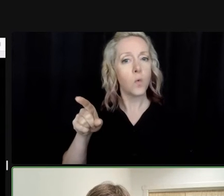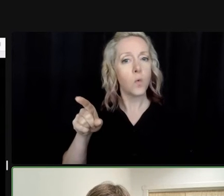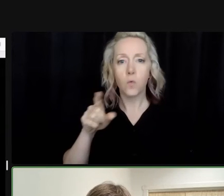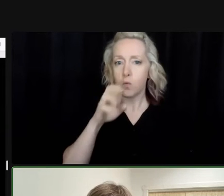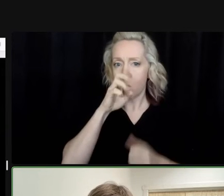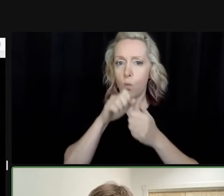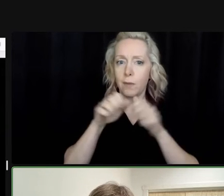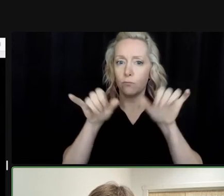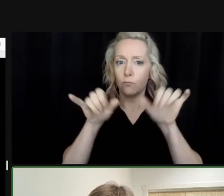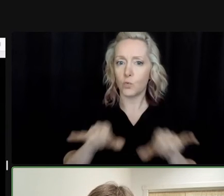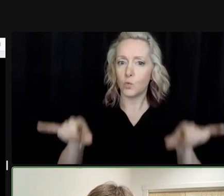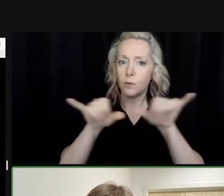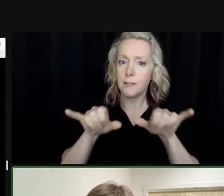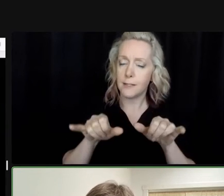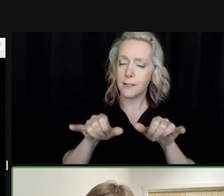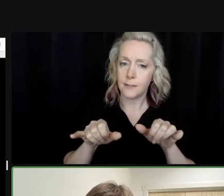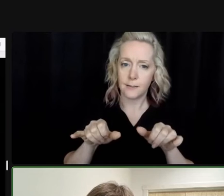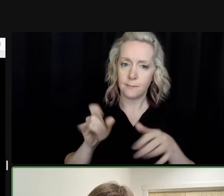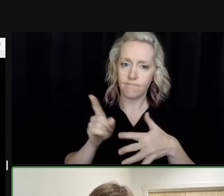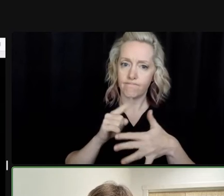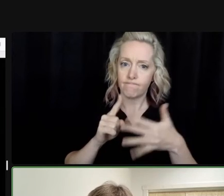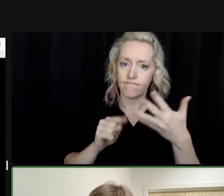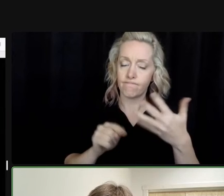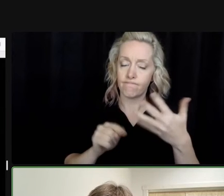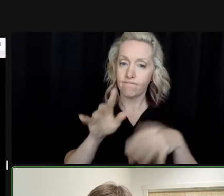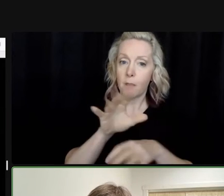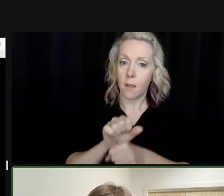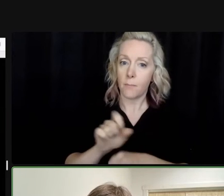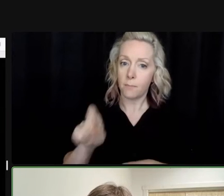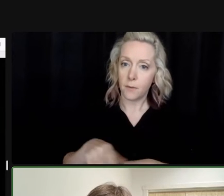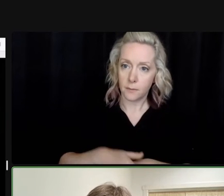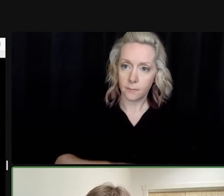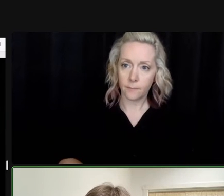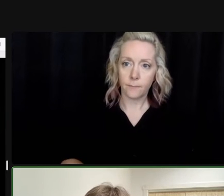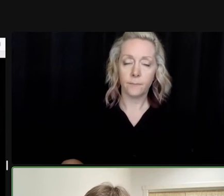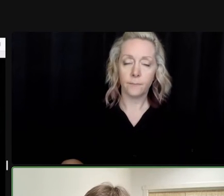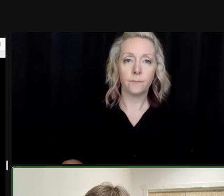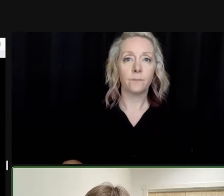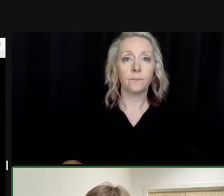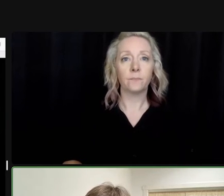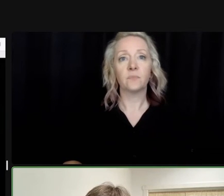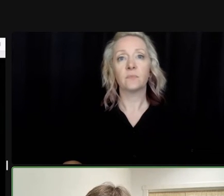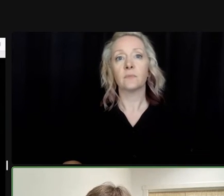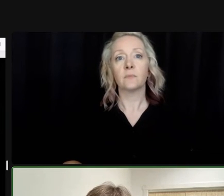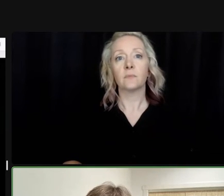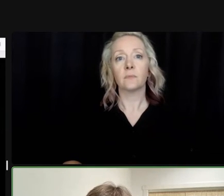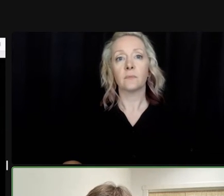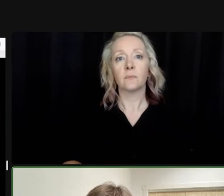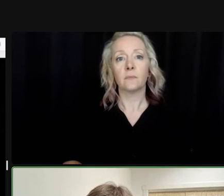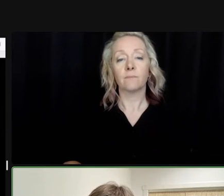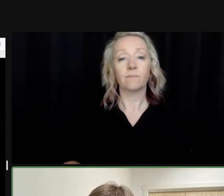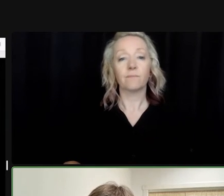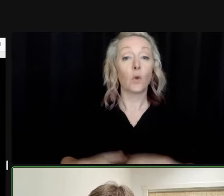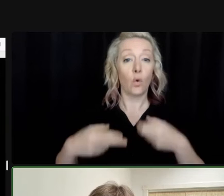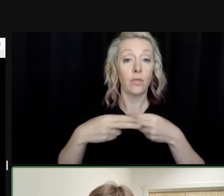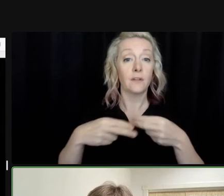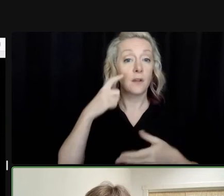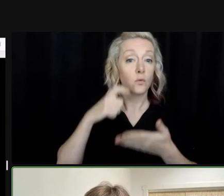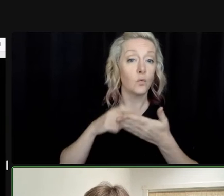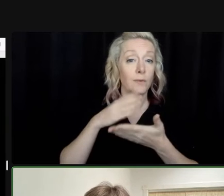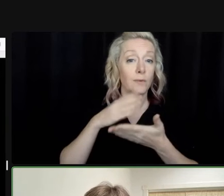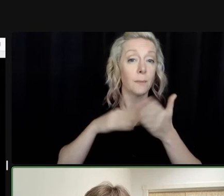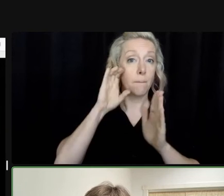and routine. Okay, so that, and then on this slide, you see some images